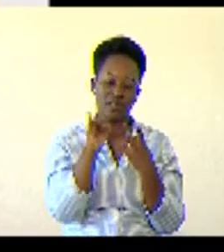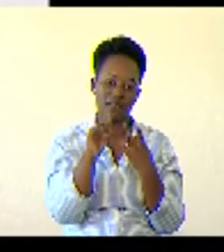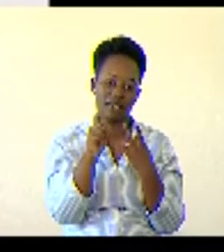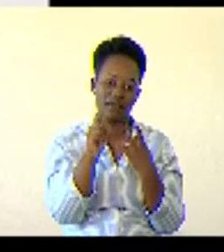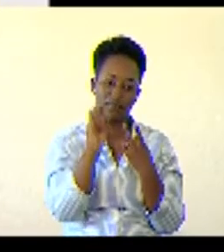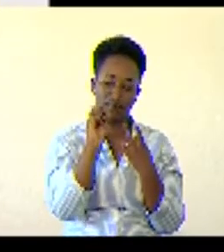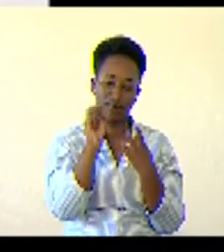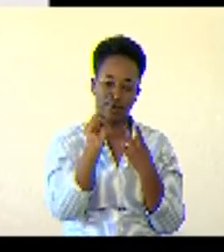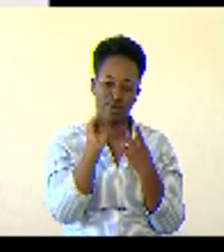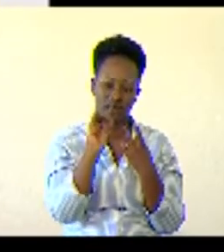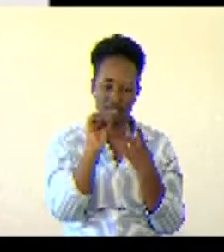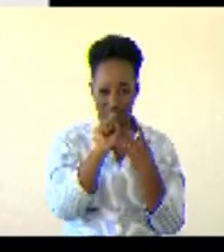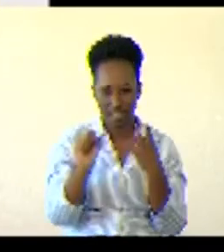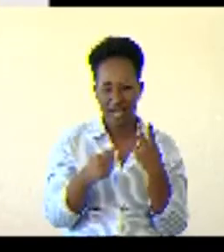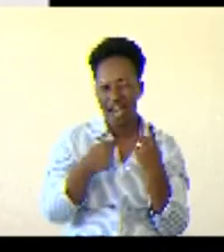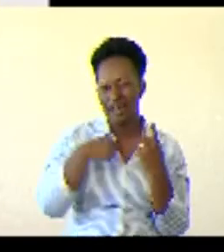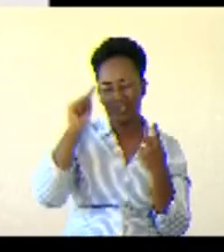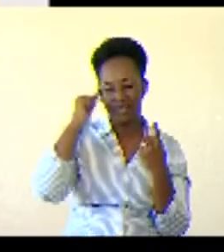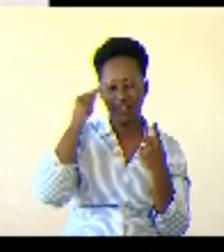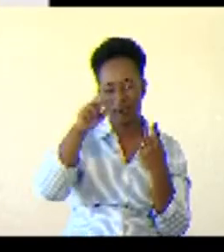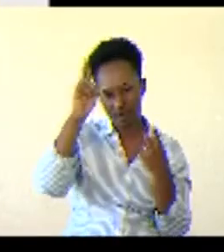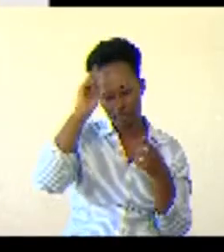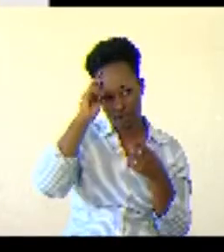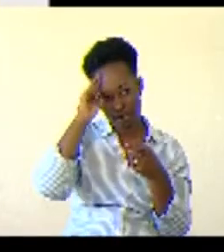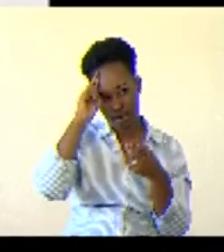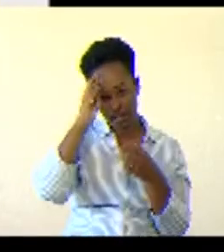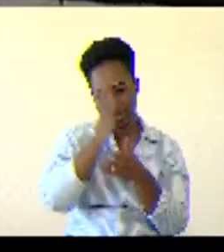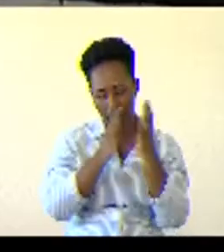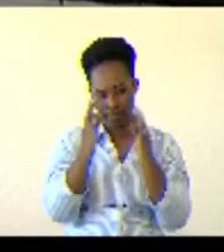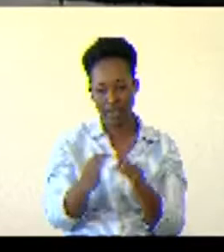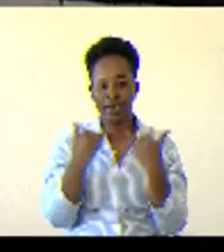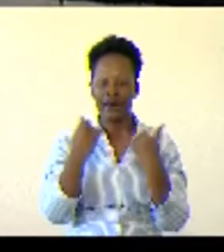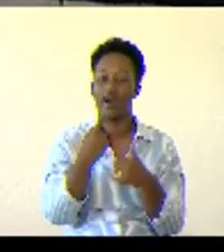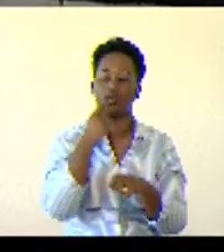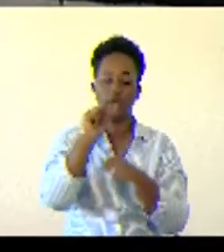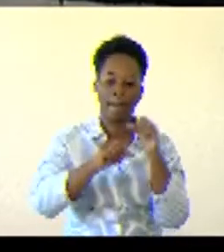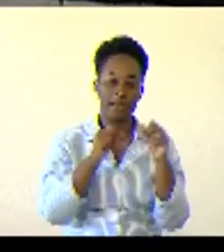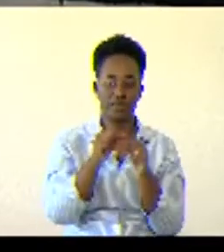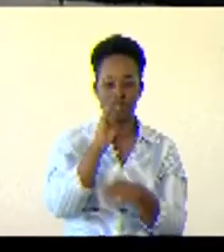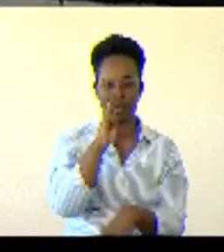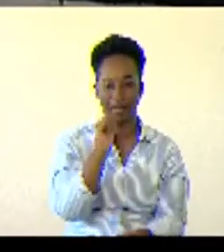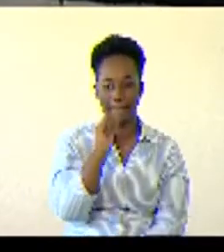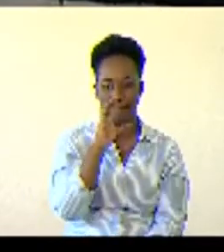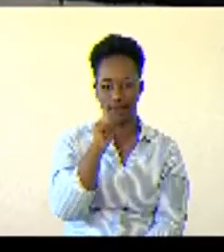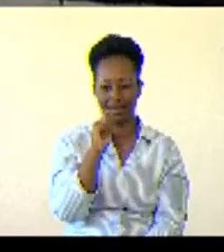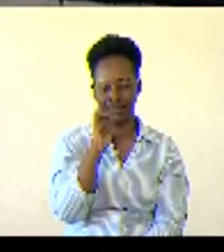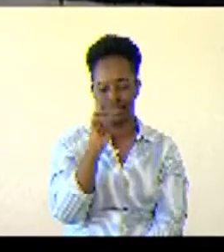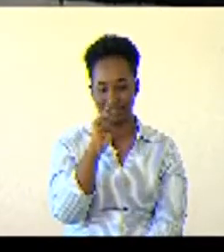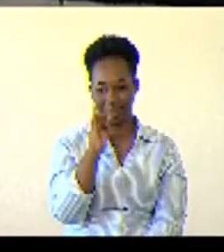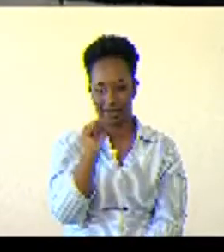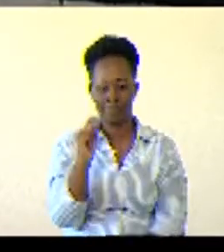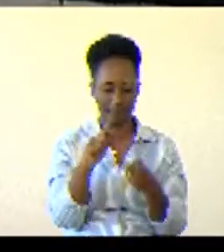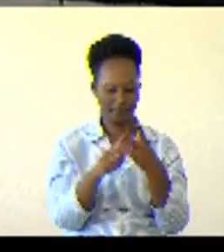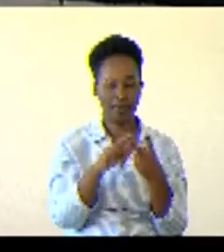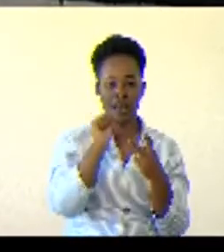of the organisms feed. Let me talk about bacteria. Let me talk about amoeba. Let